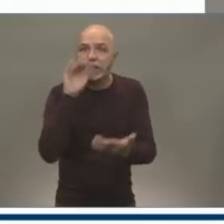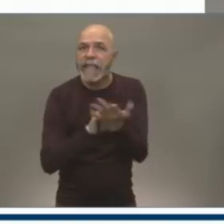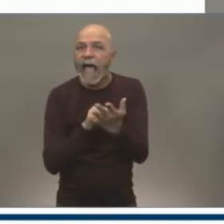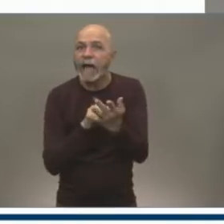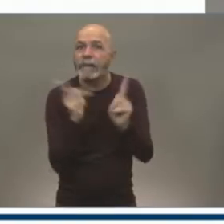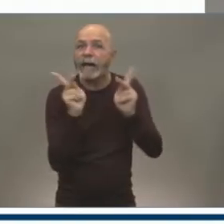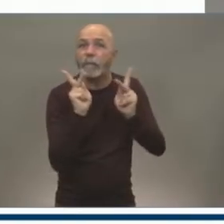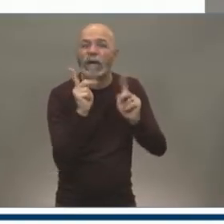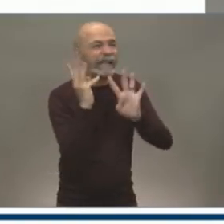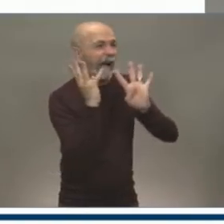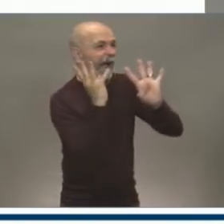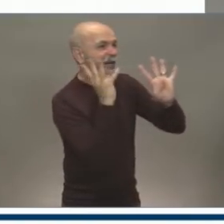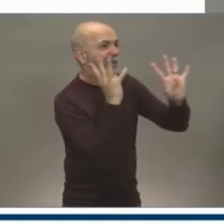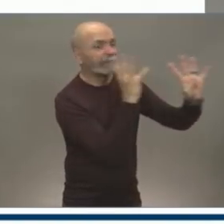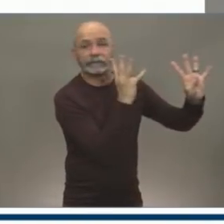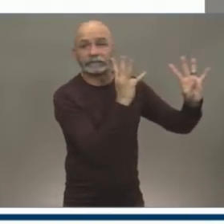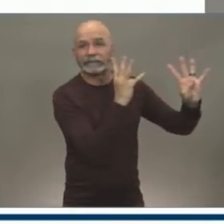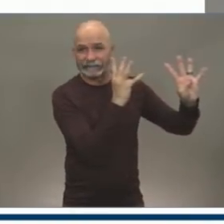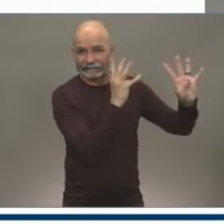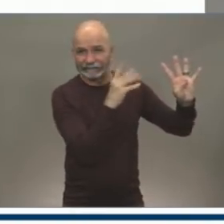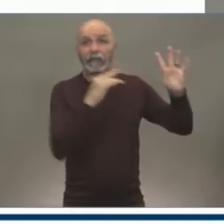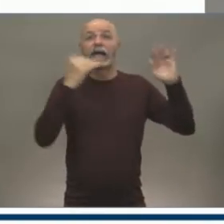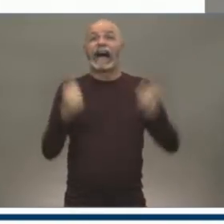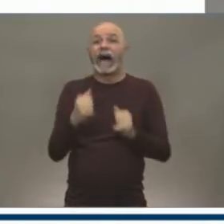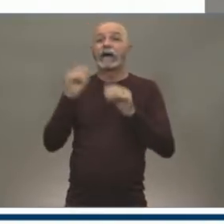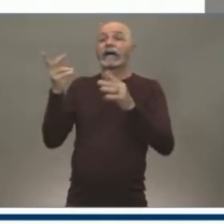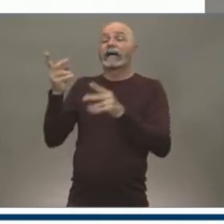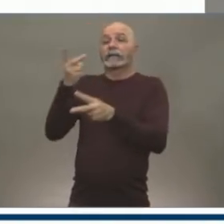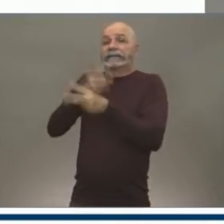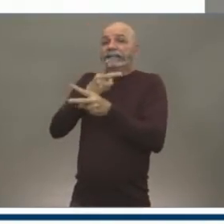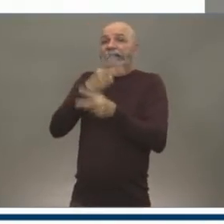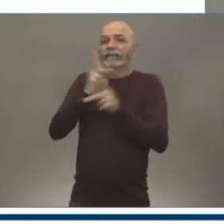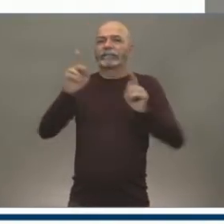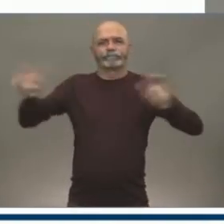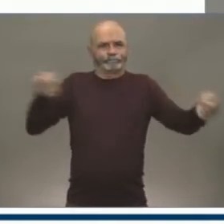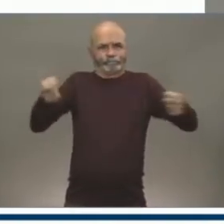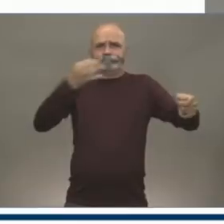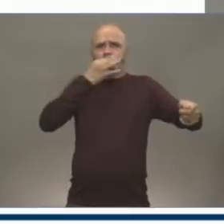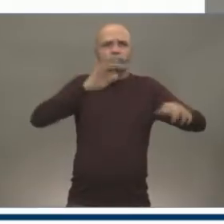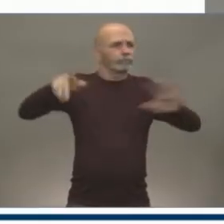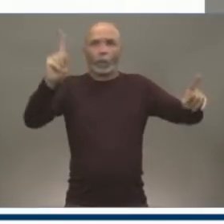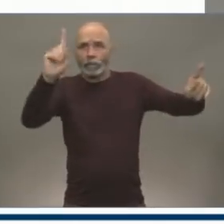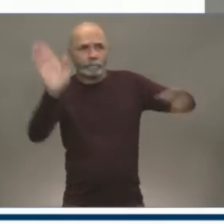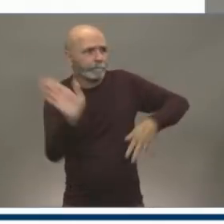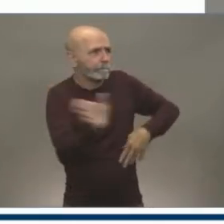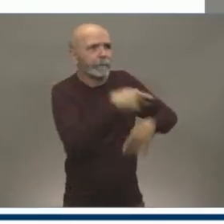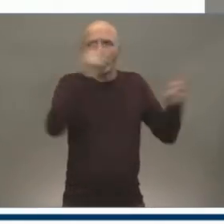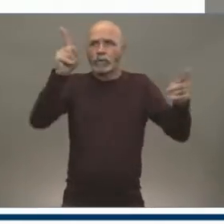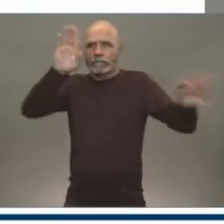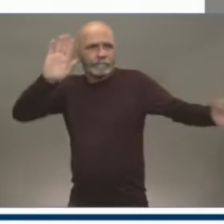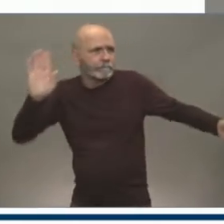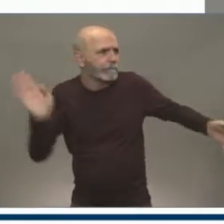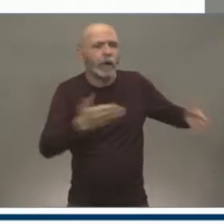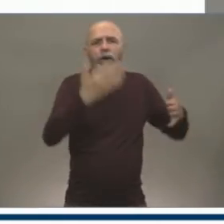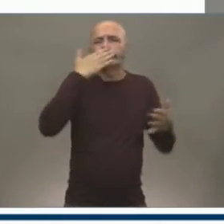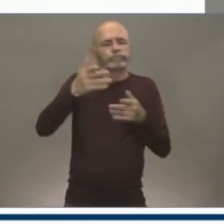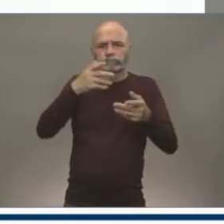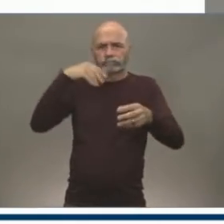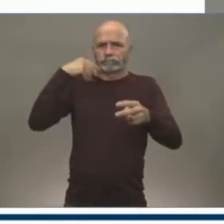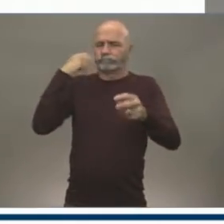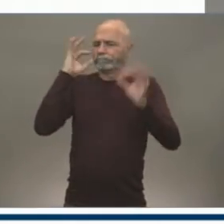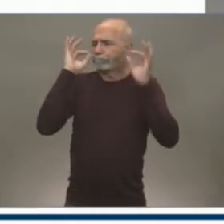system partners, and again, kudos to the health authority, have worked extremely hard to quickly ramp up to meet these